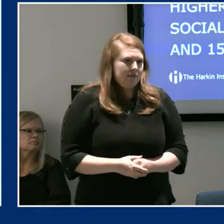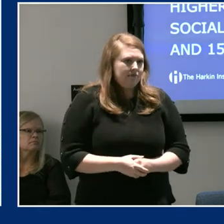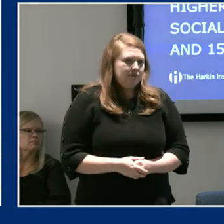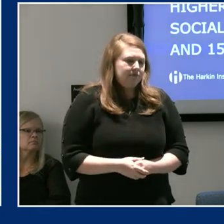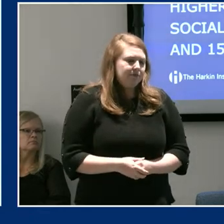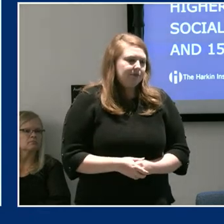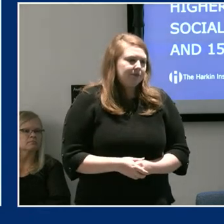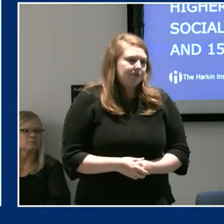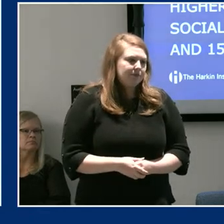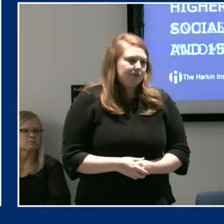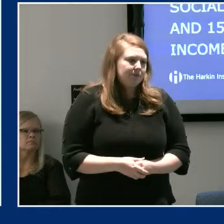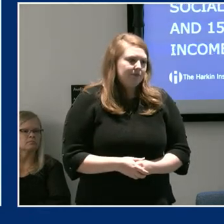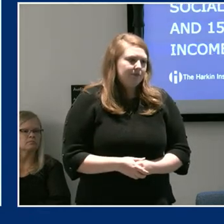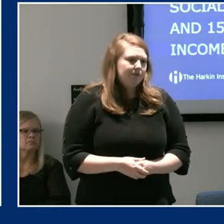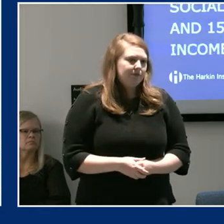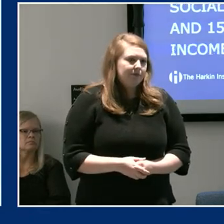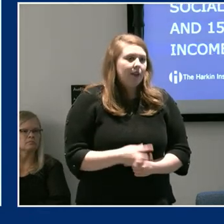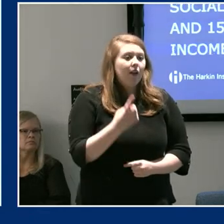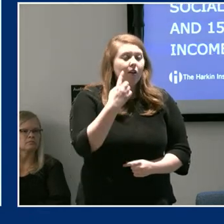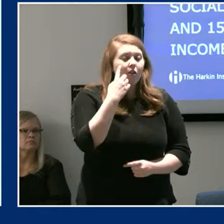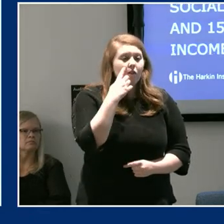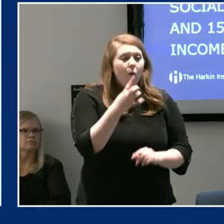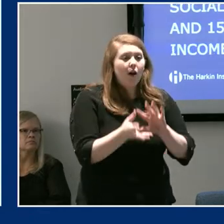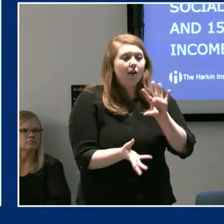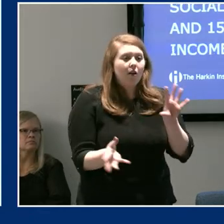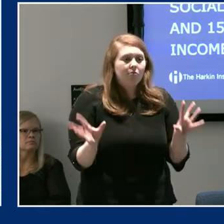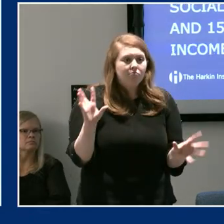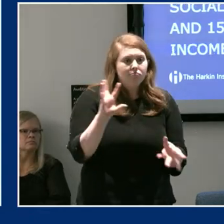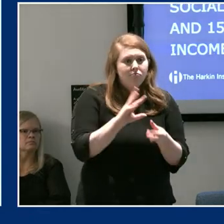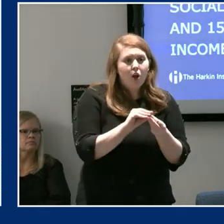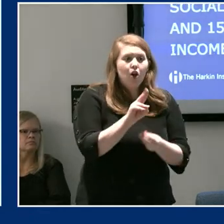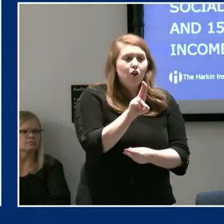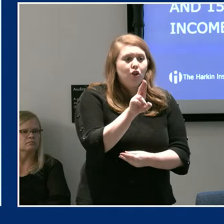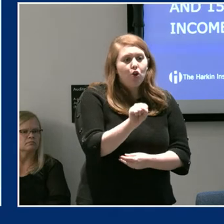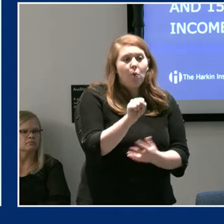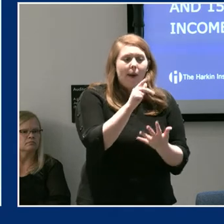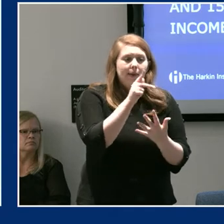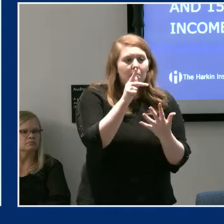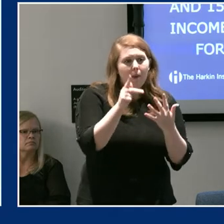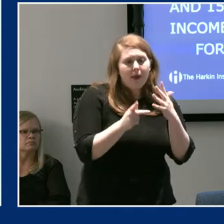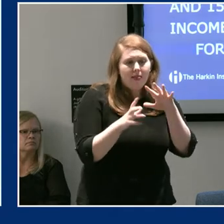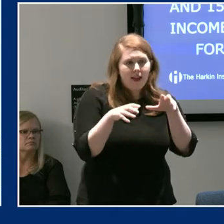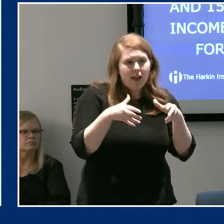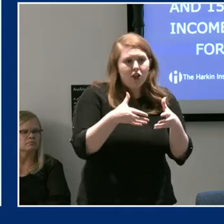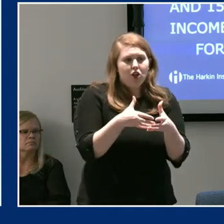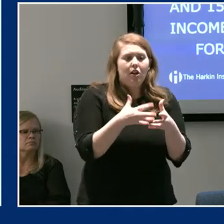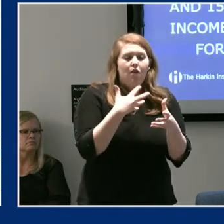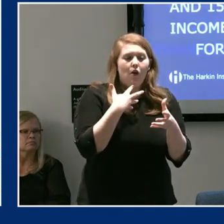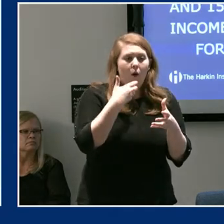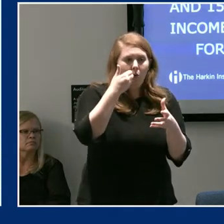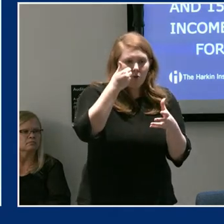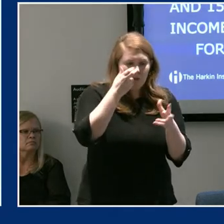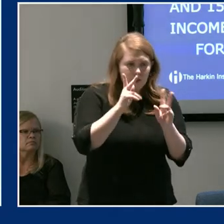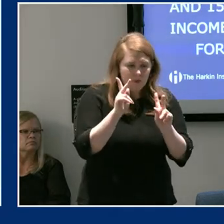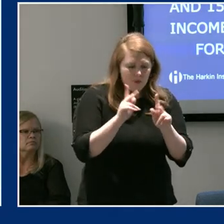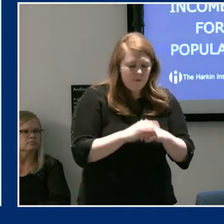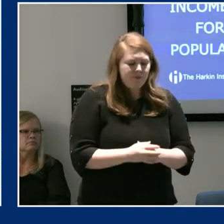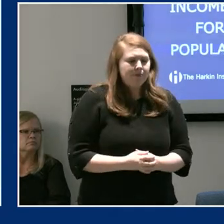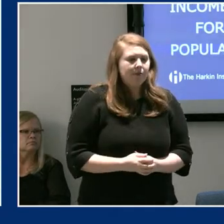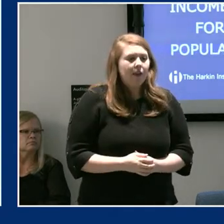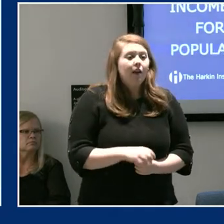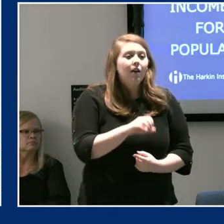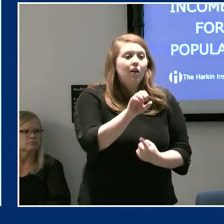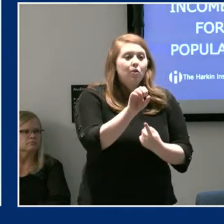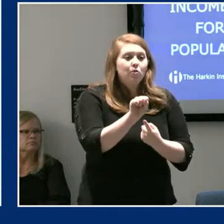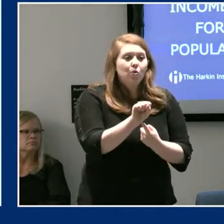more. For the total U.S. population of elderly, Social